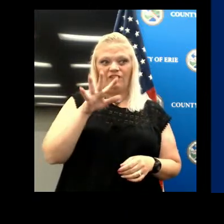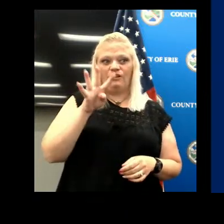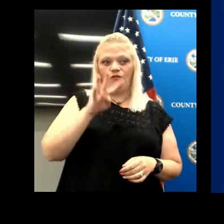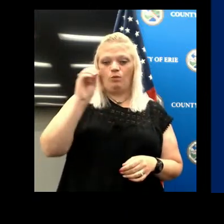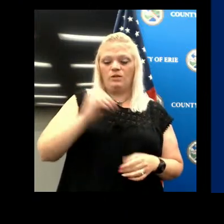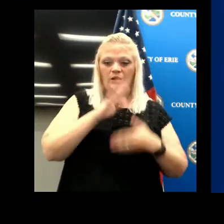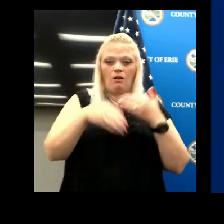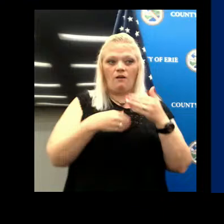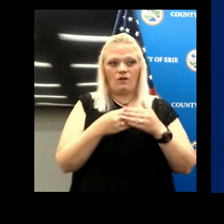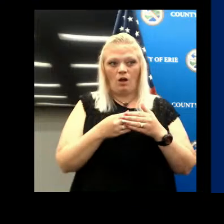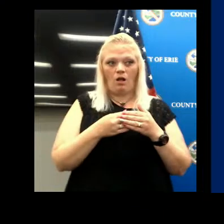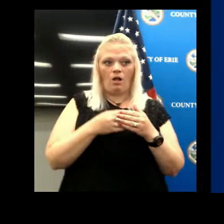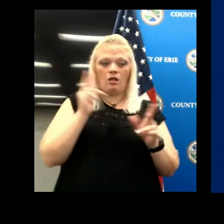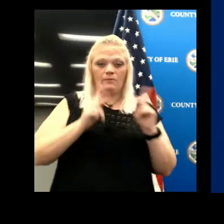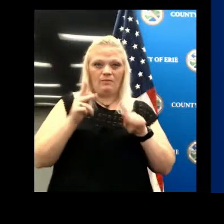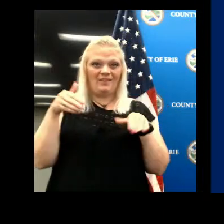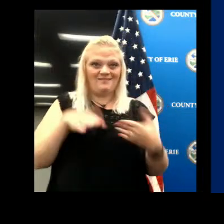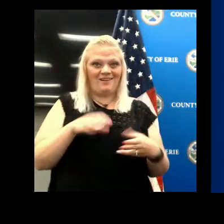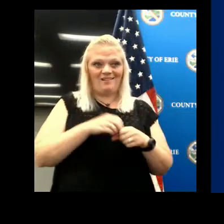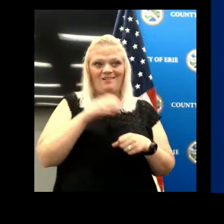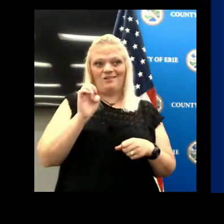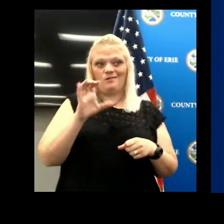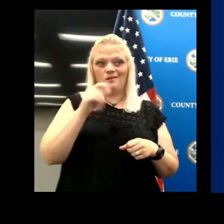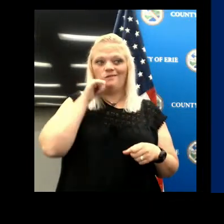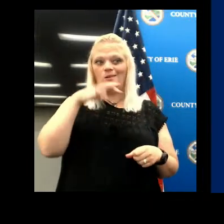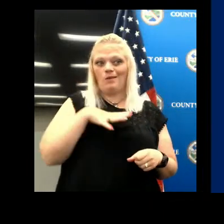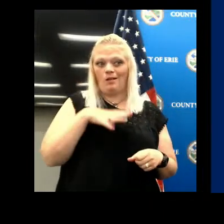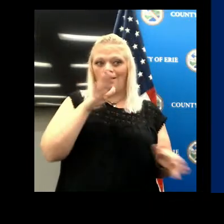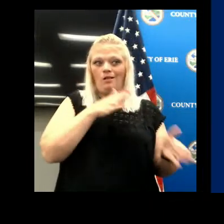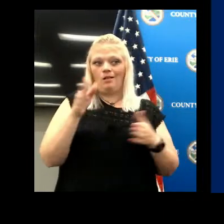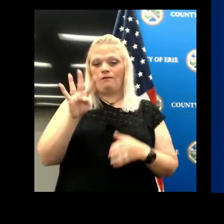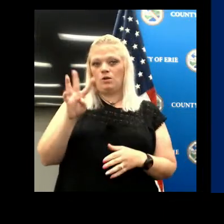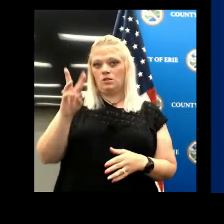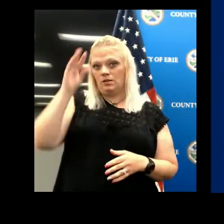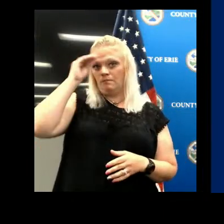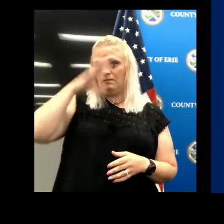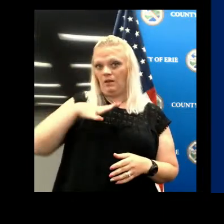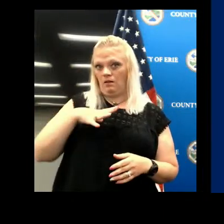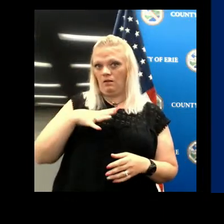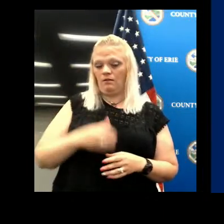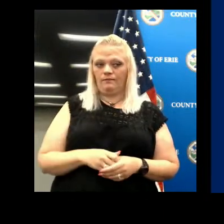of all individuals who died in Erie County were females, 46% males.